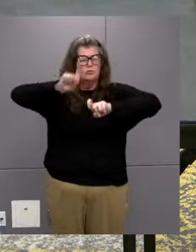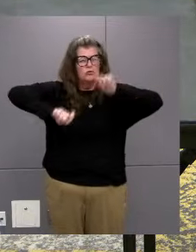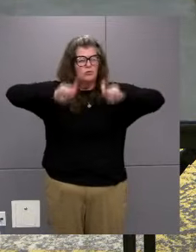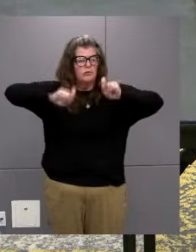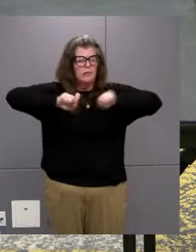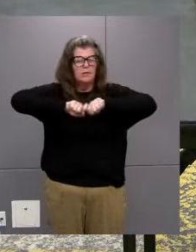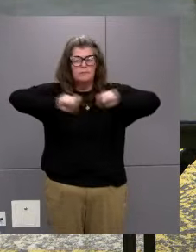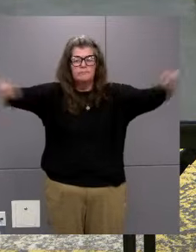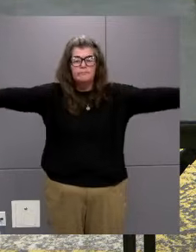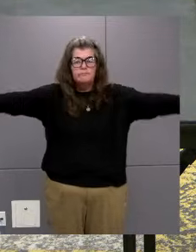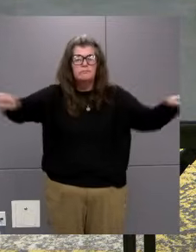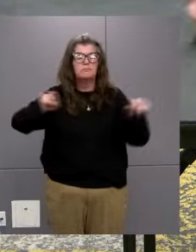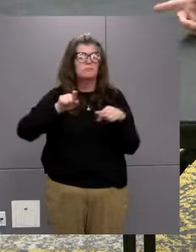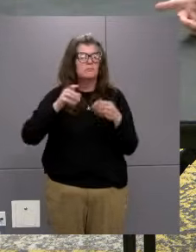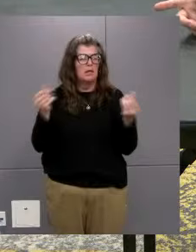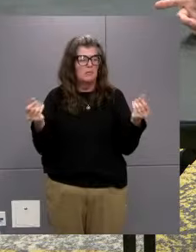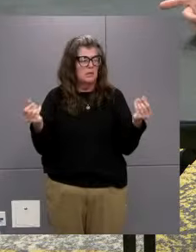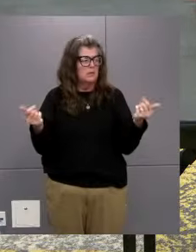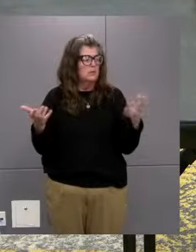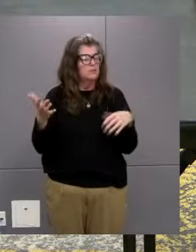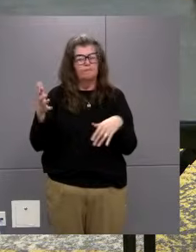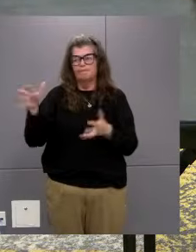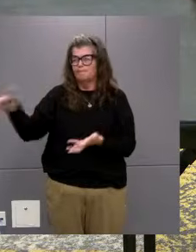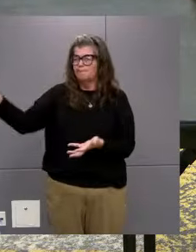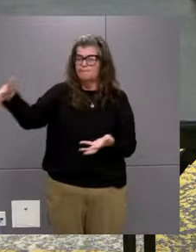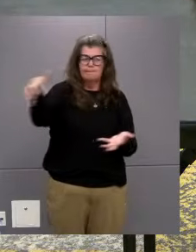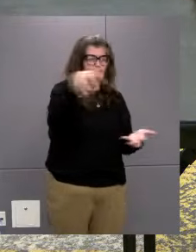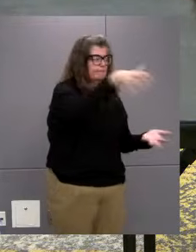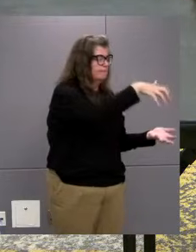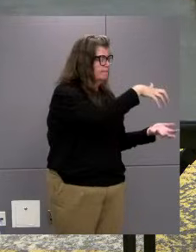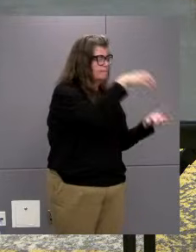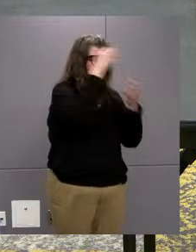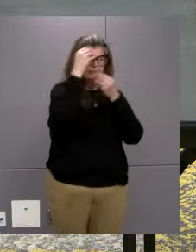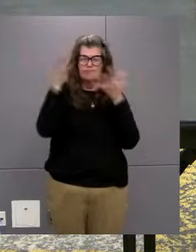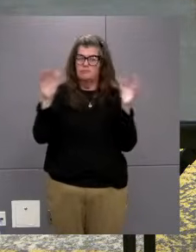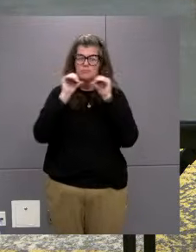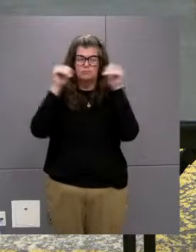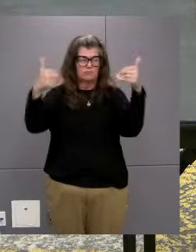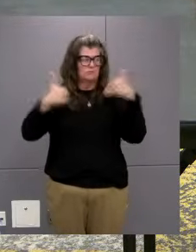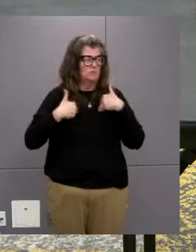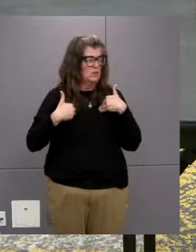campus. At that time, we did not have the data. I'm assuming everyone has now since received it. It was sent out.